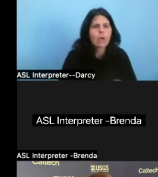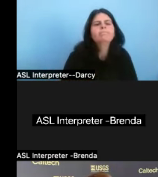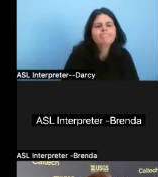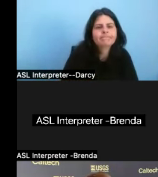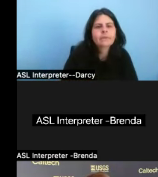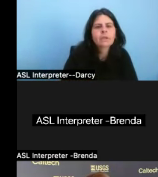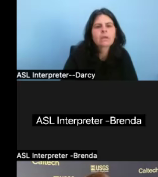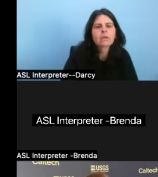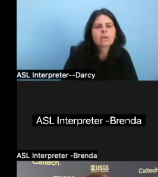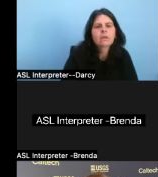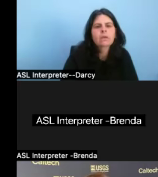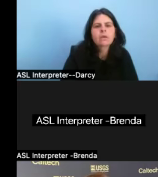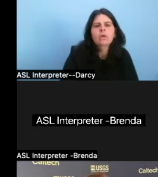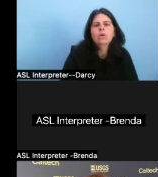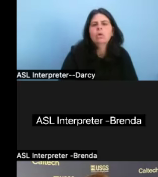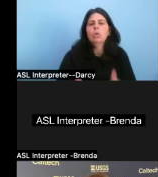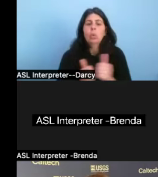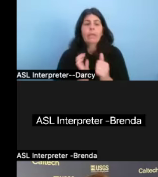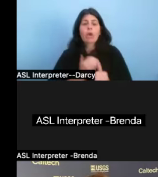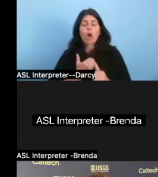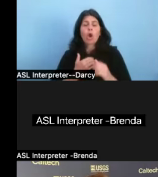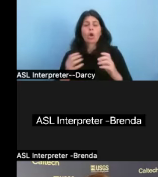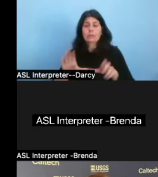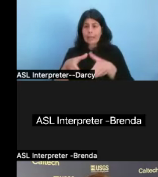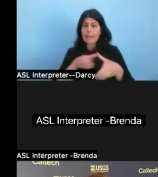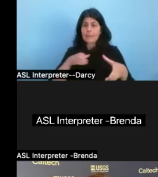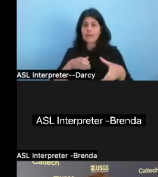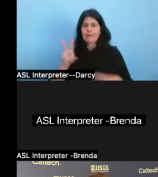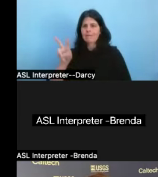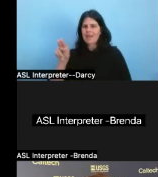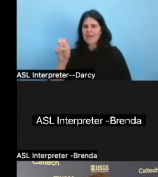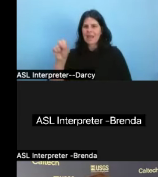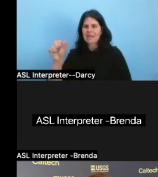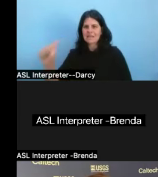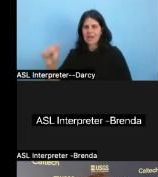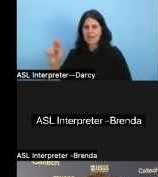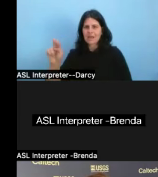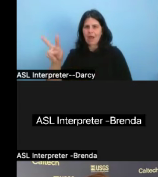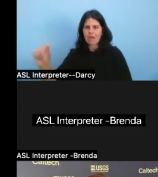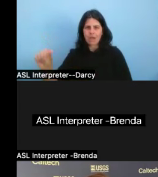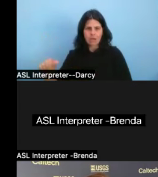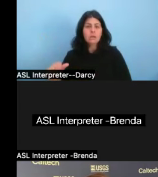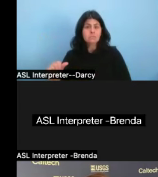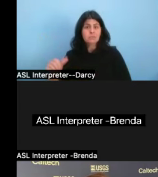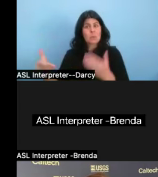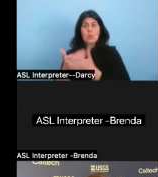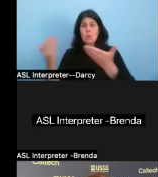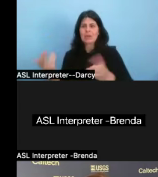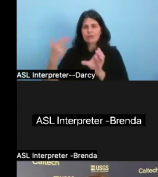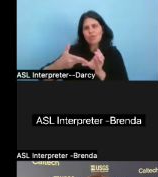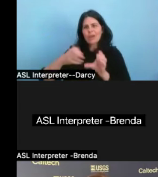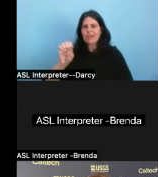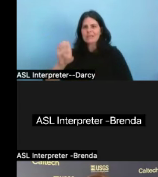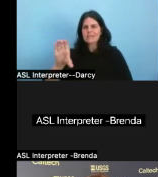committee. We also have, I want to introduce Vanessa Nava, who is new to our Earthquake Country